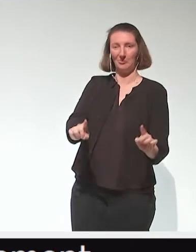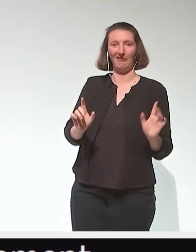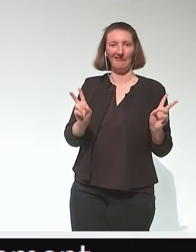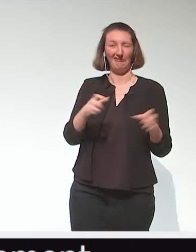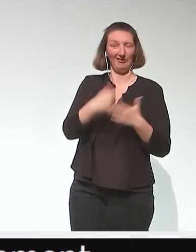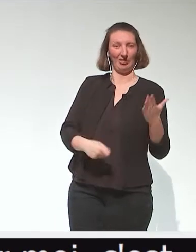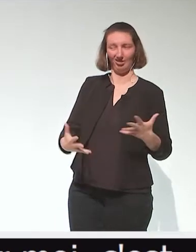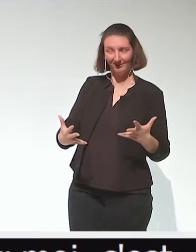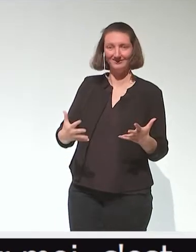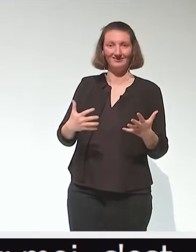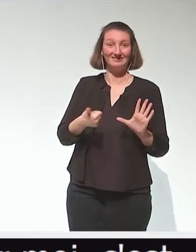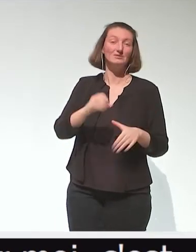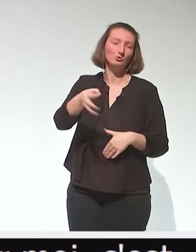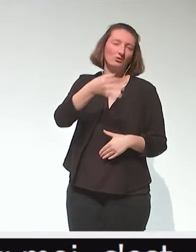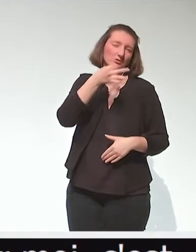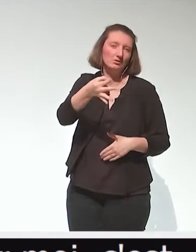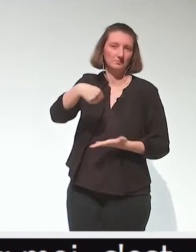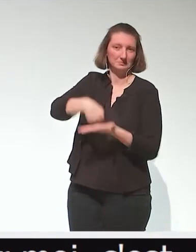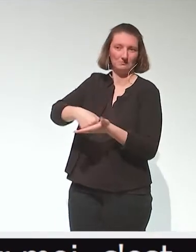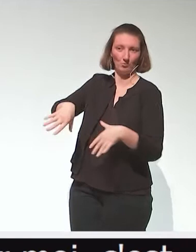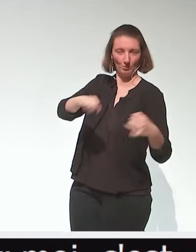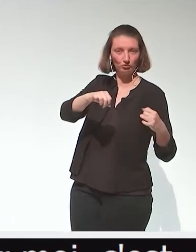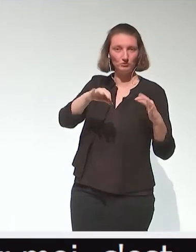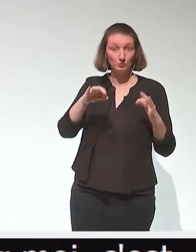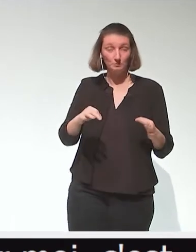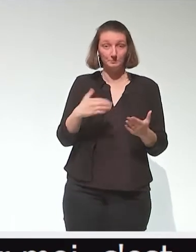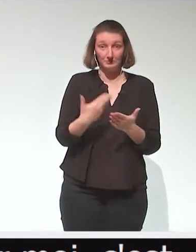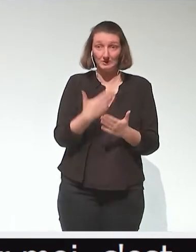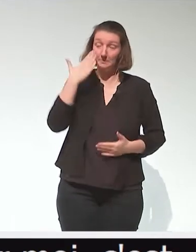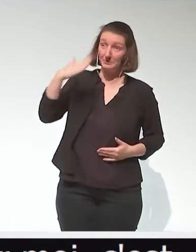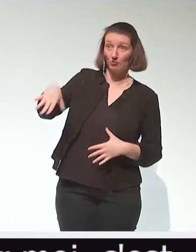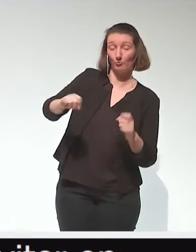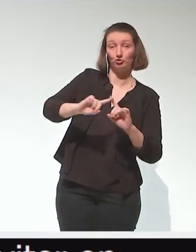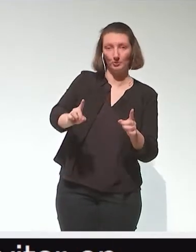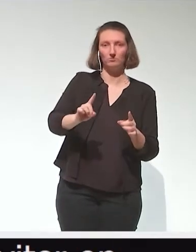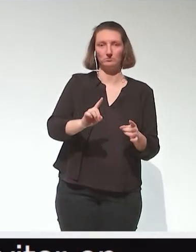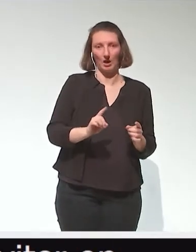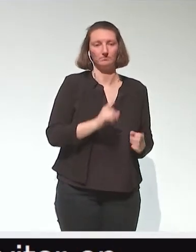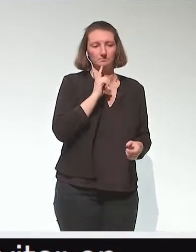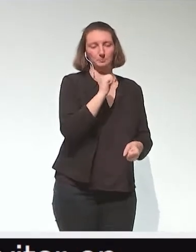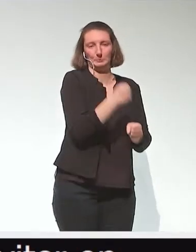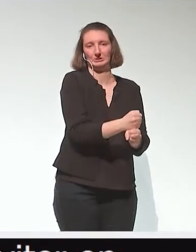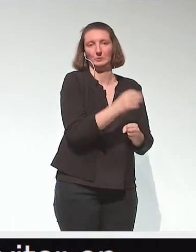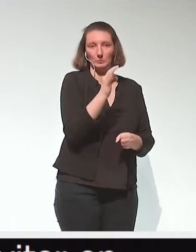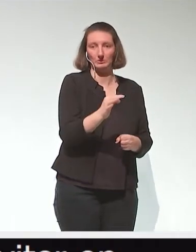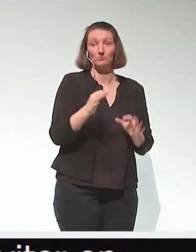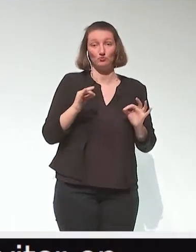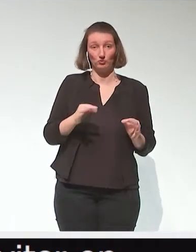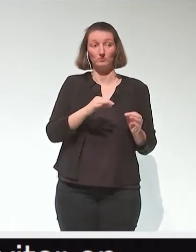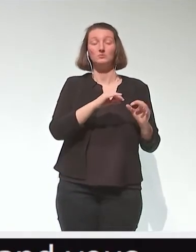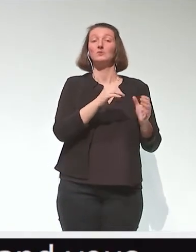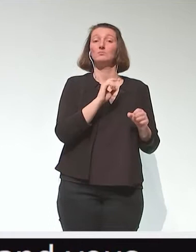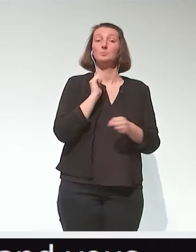something that companies can do away with if they hire people with disabilities. We have a major fund